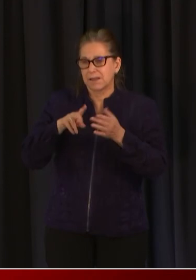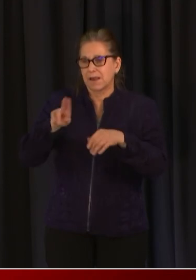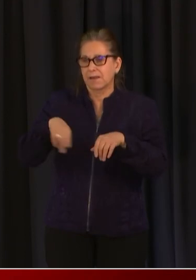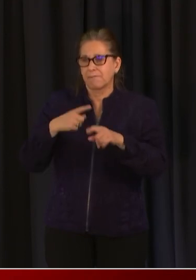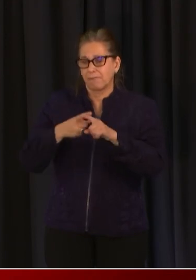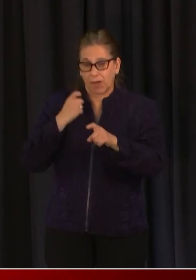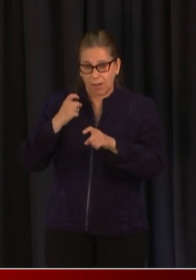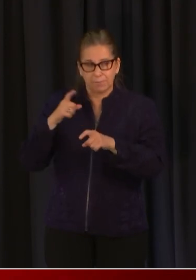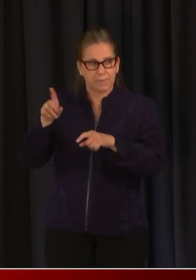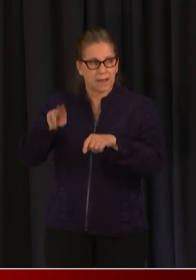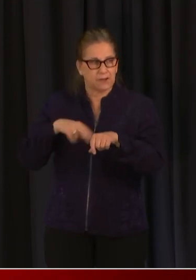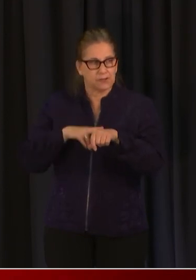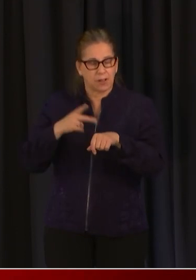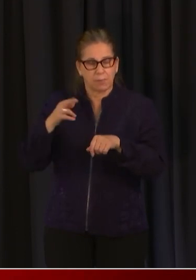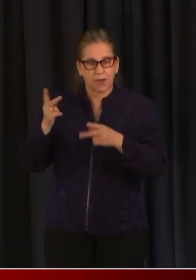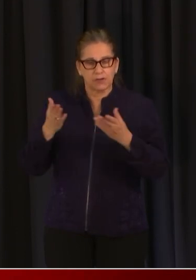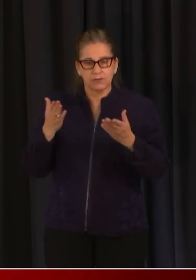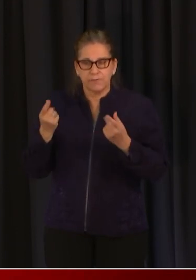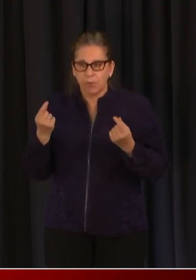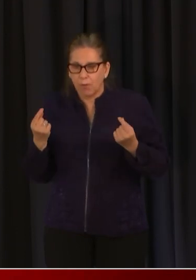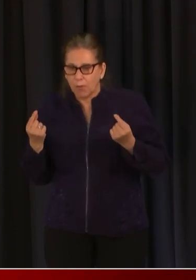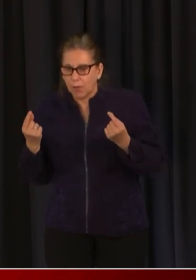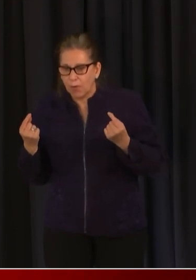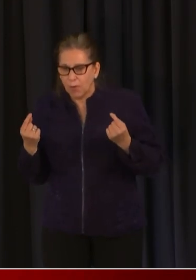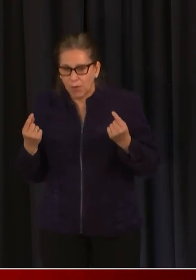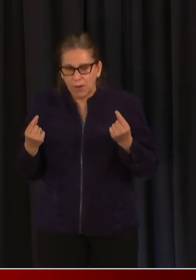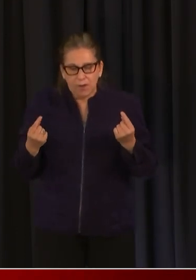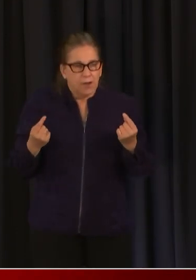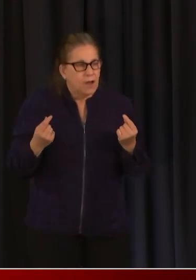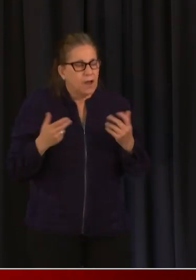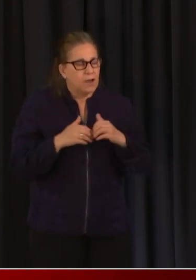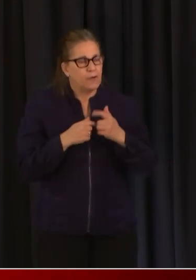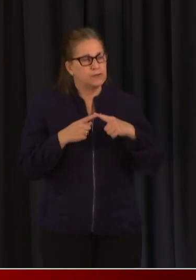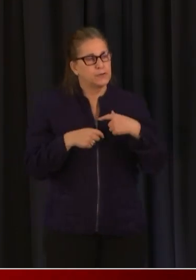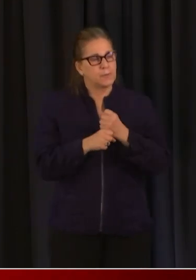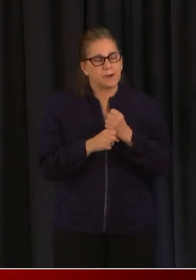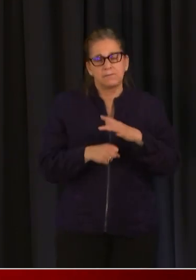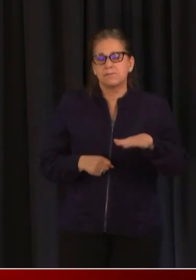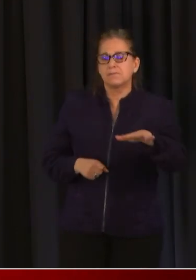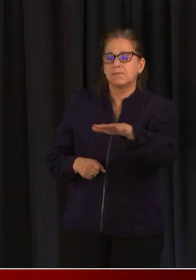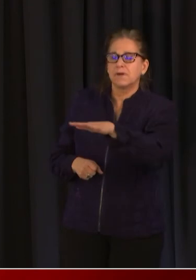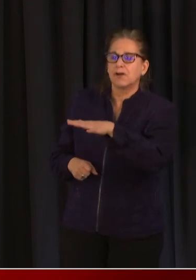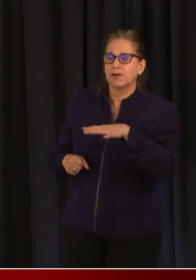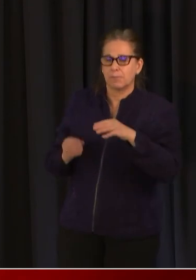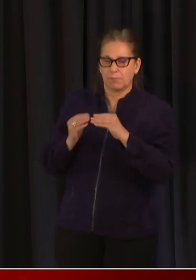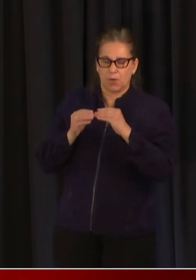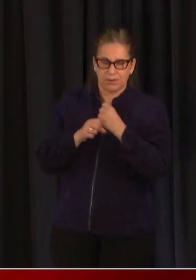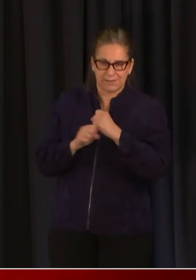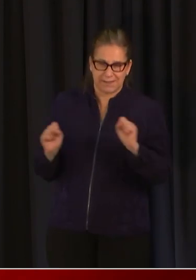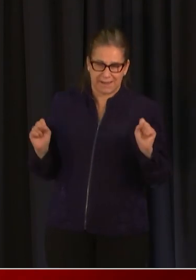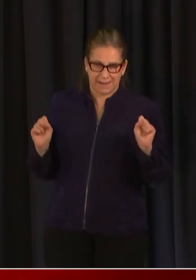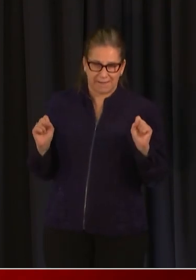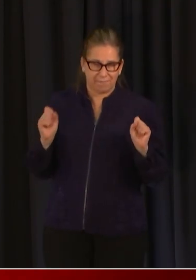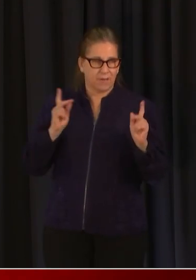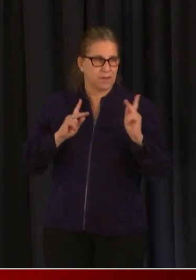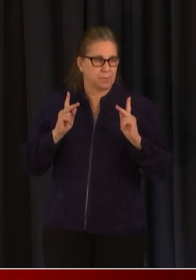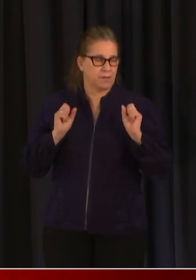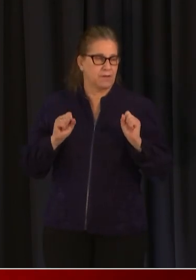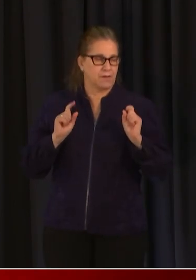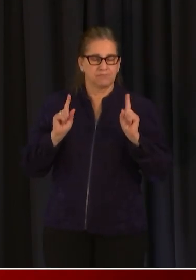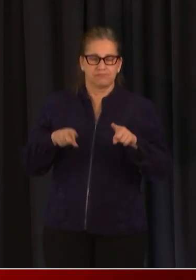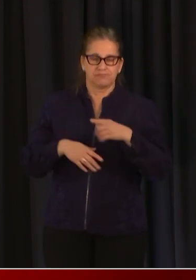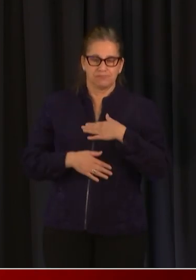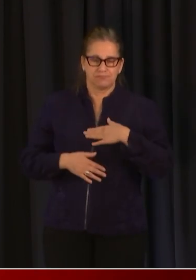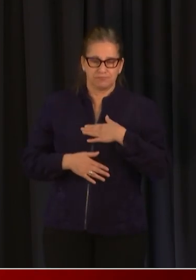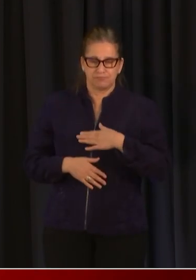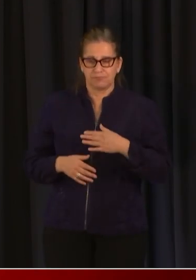a way to make the park safer for all patrons.